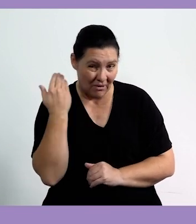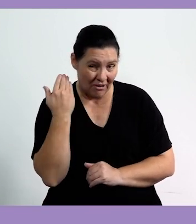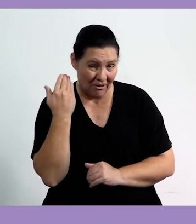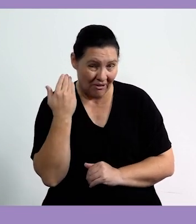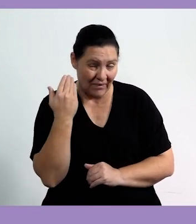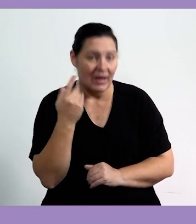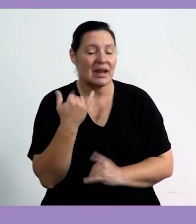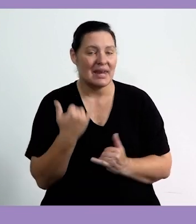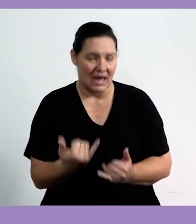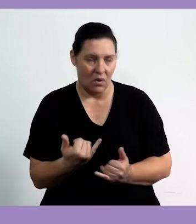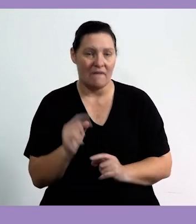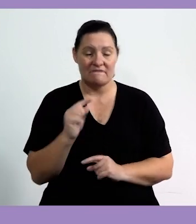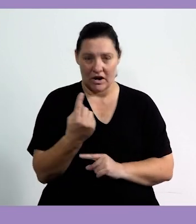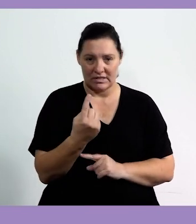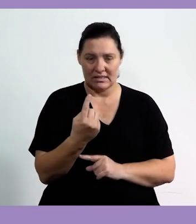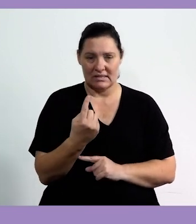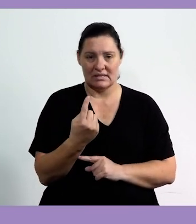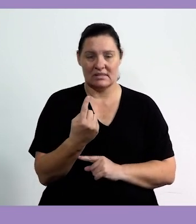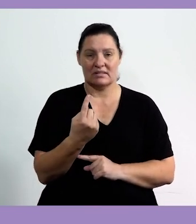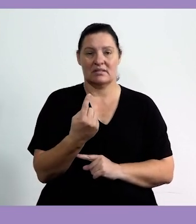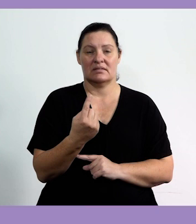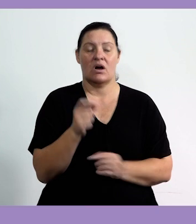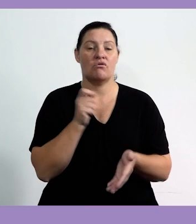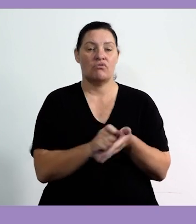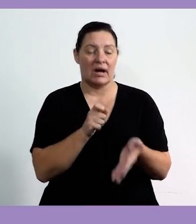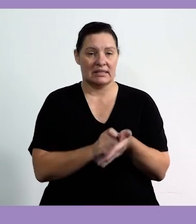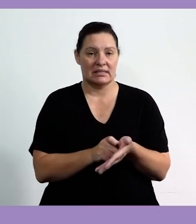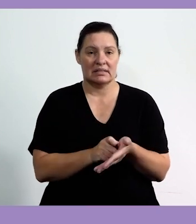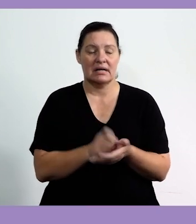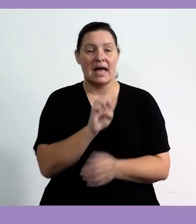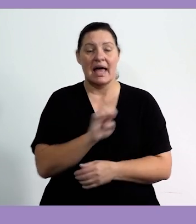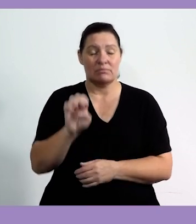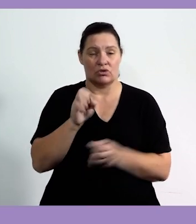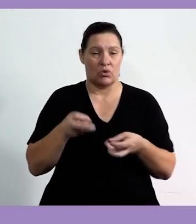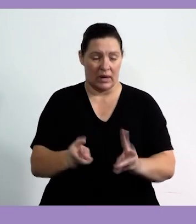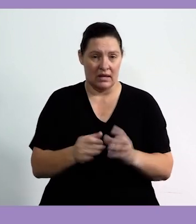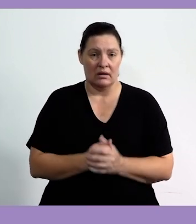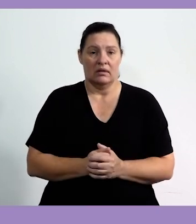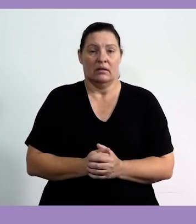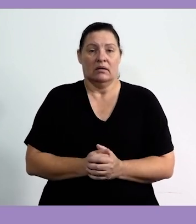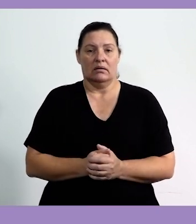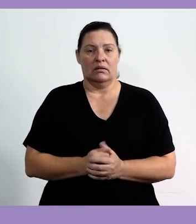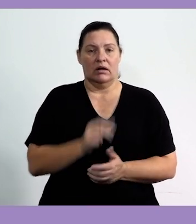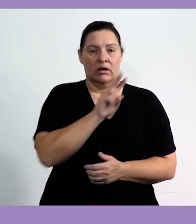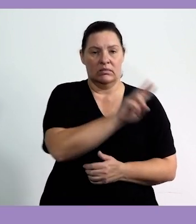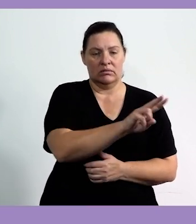the did you know? So we are going to first write these numbers in their exponential form.